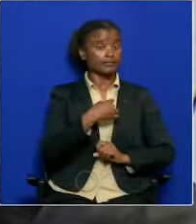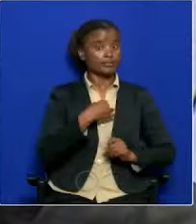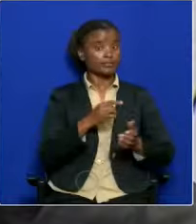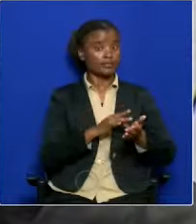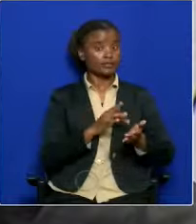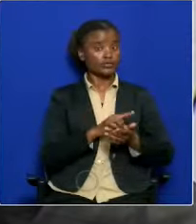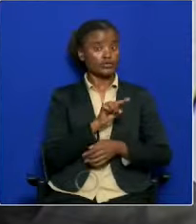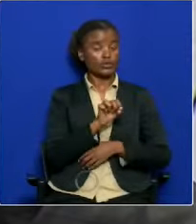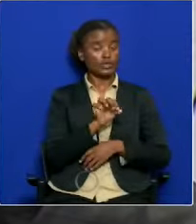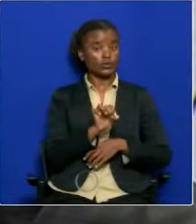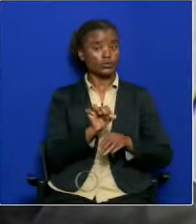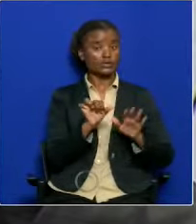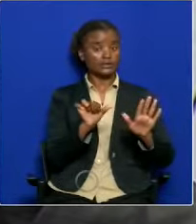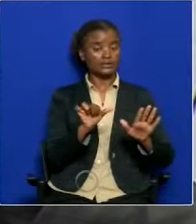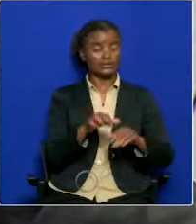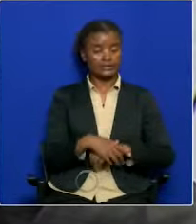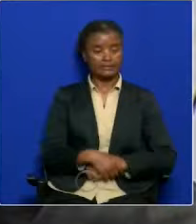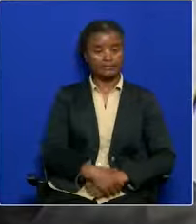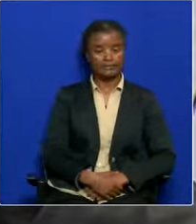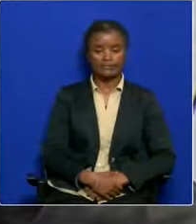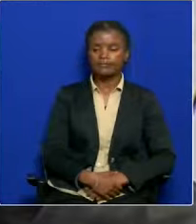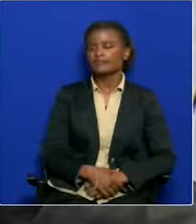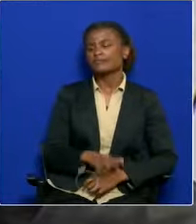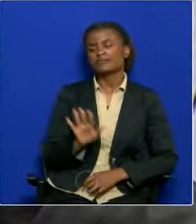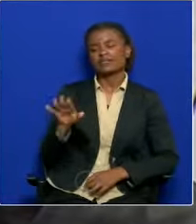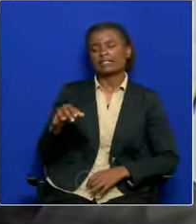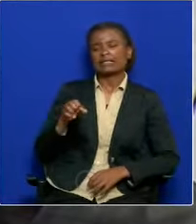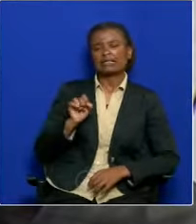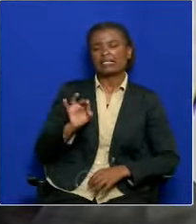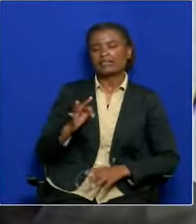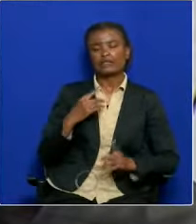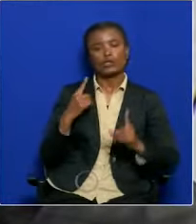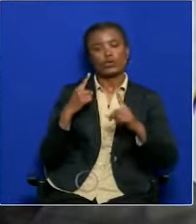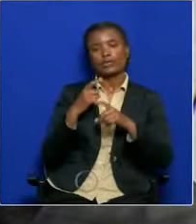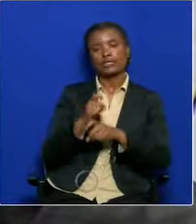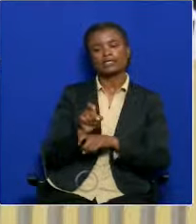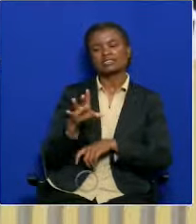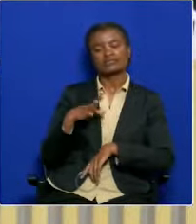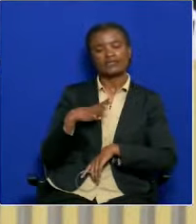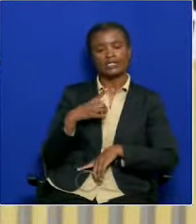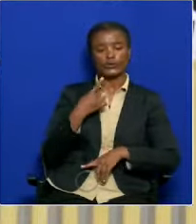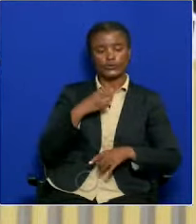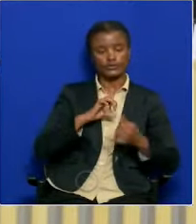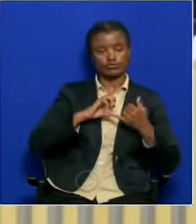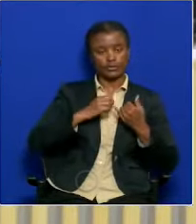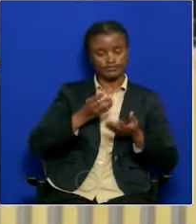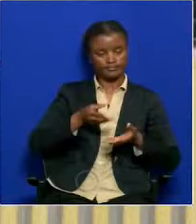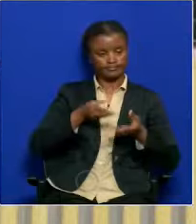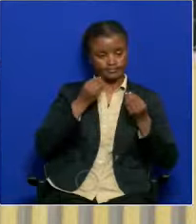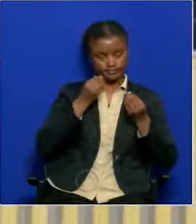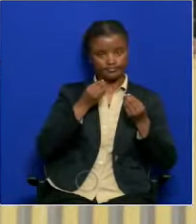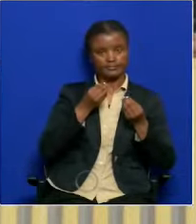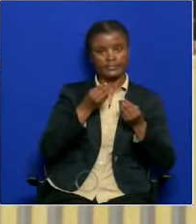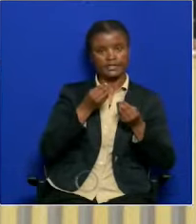No, if it complicates your life, it's fine. We'll find the pages. Yes, Chair.